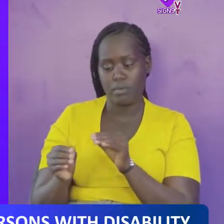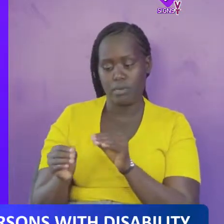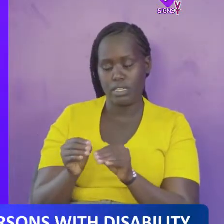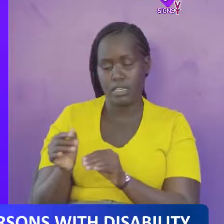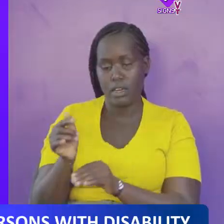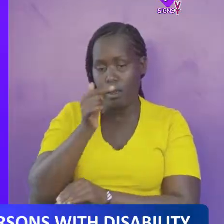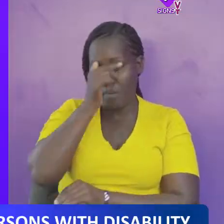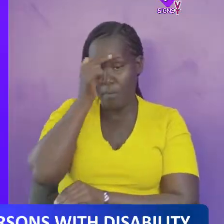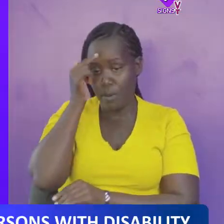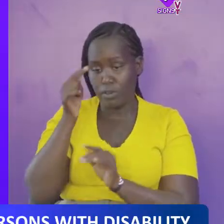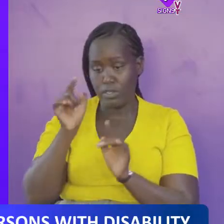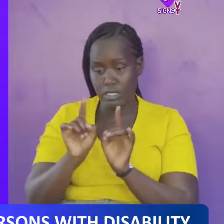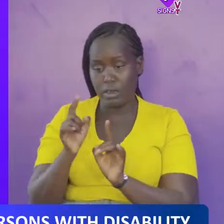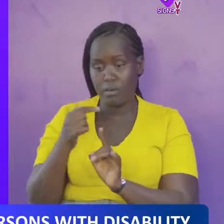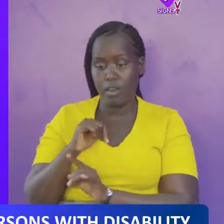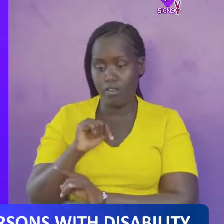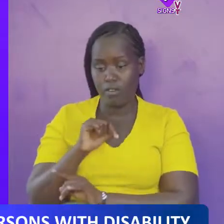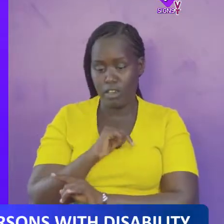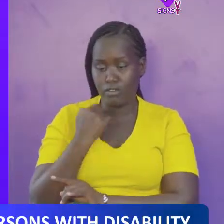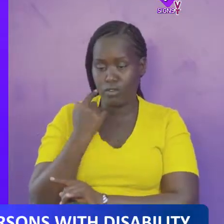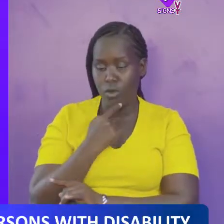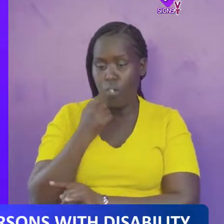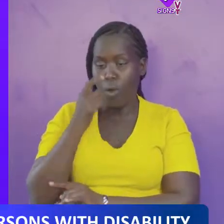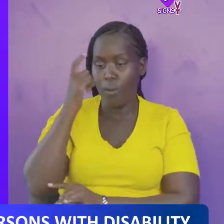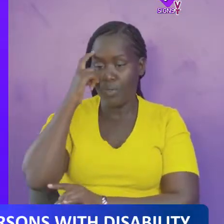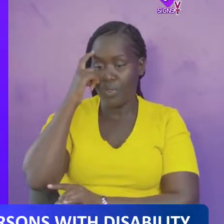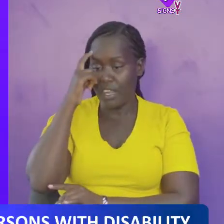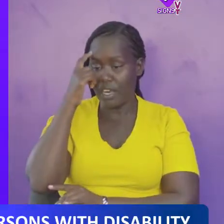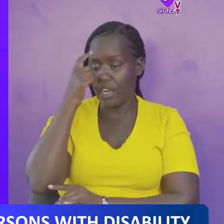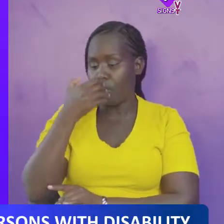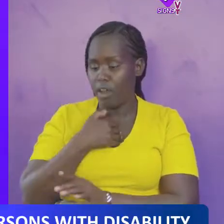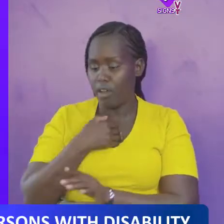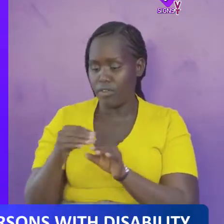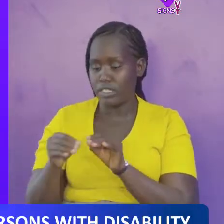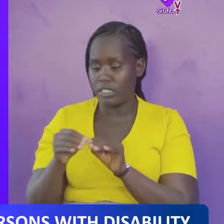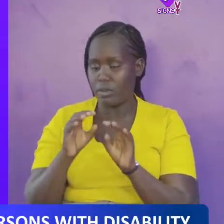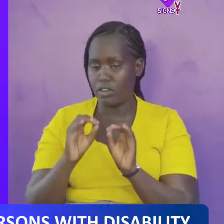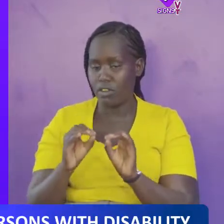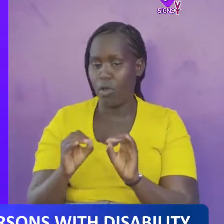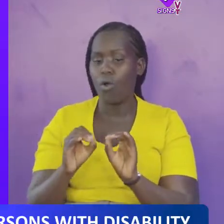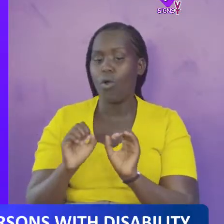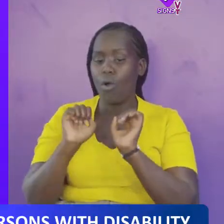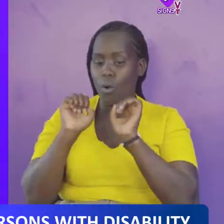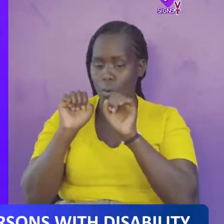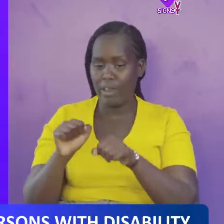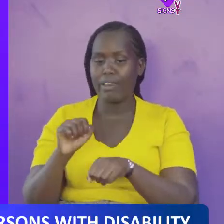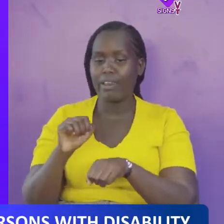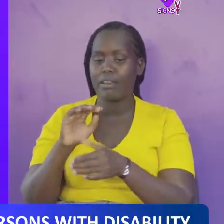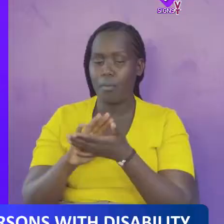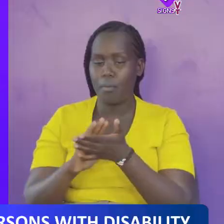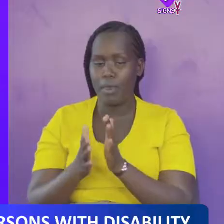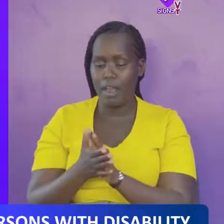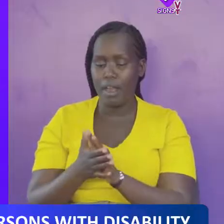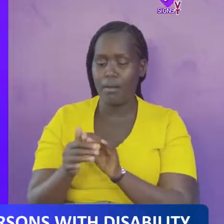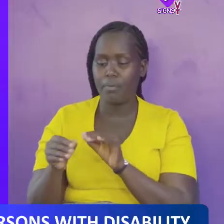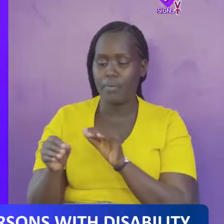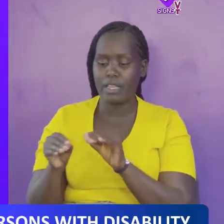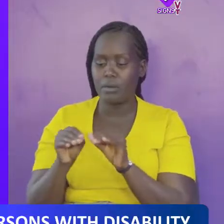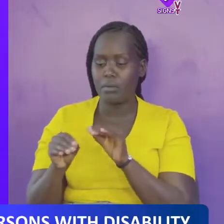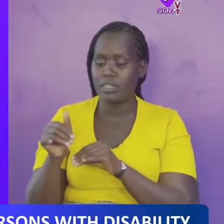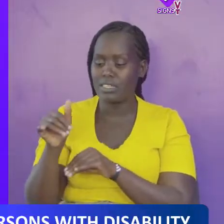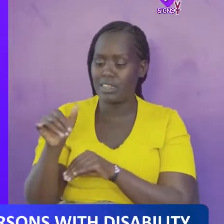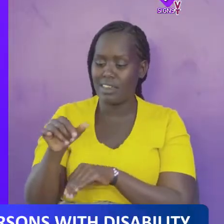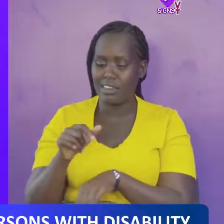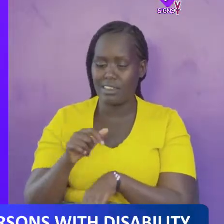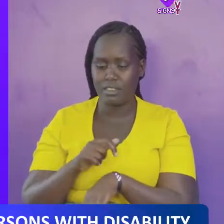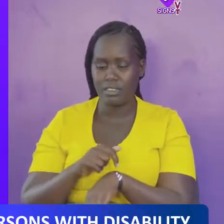even us who think we are not disabled, we can end up becoming disabled, and we